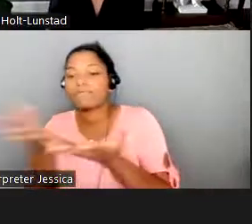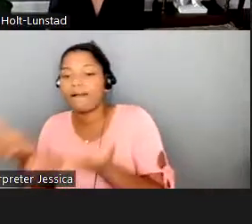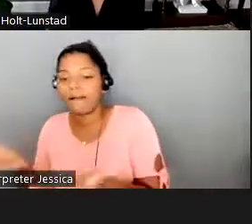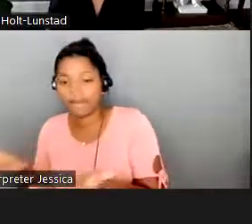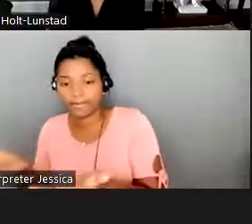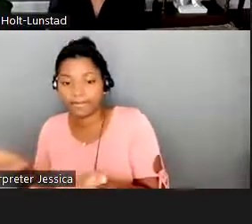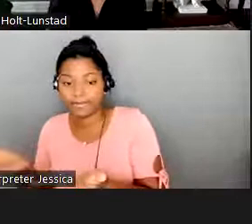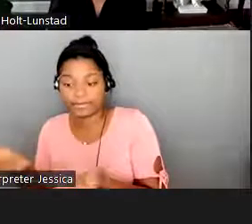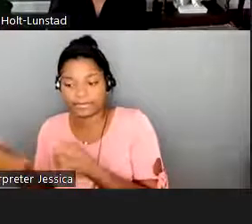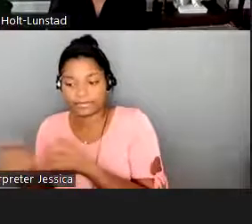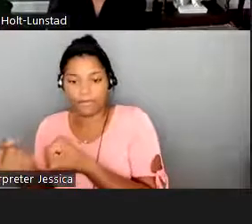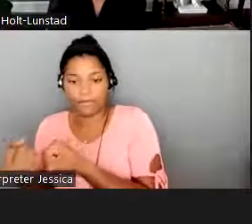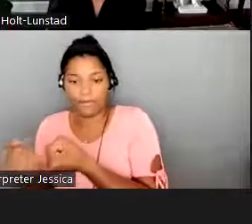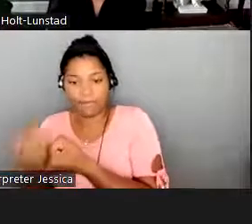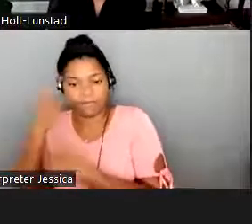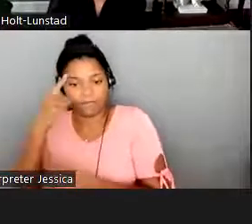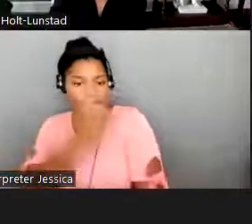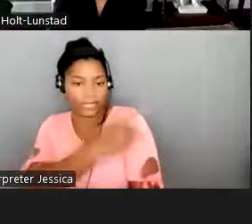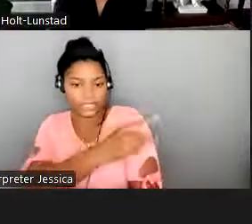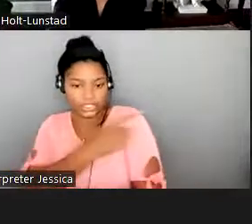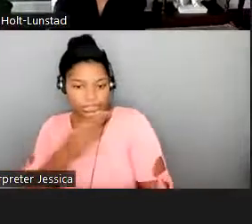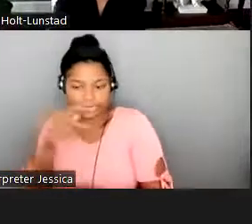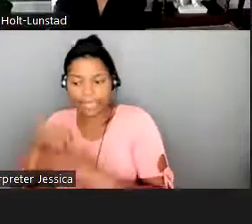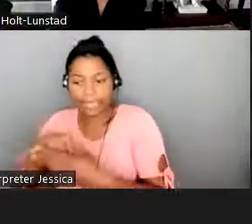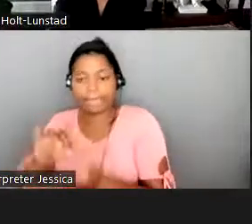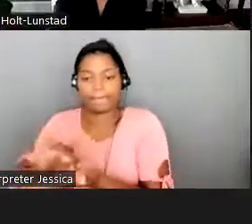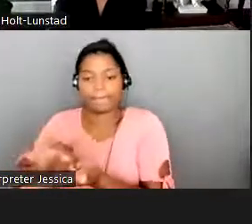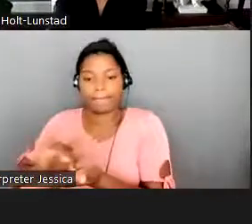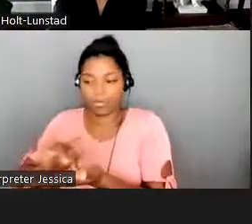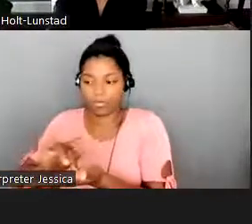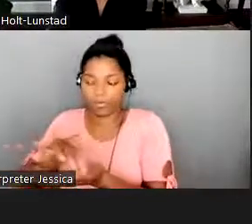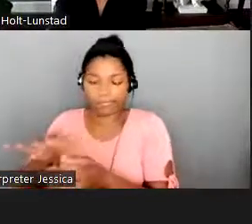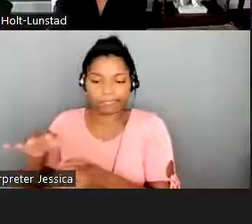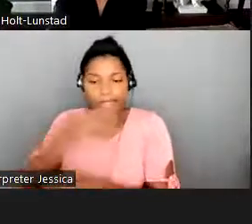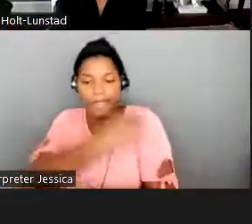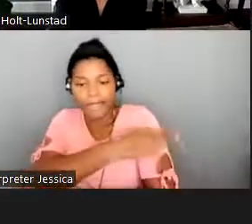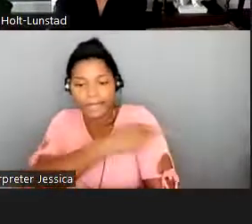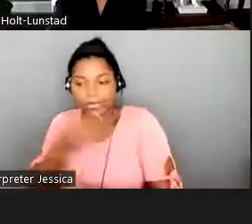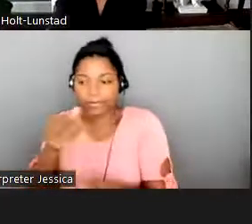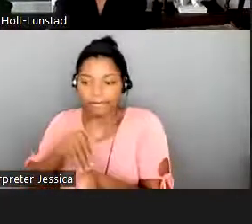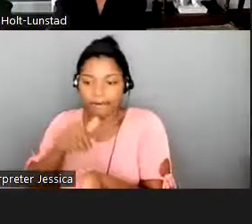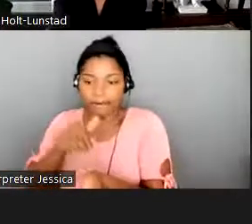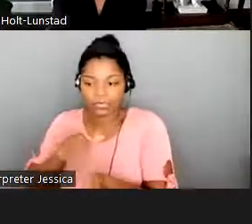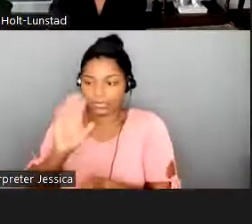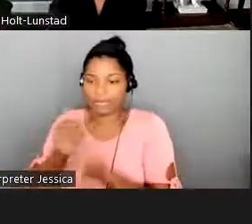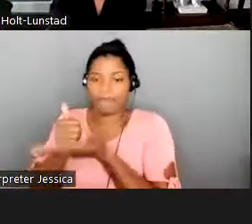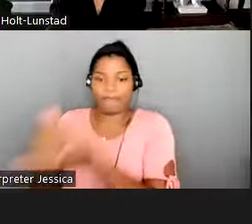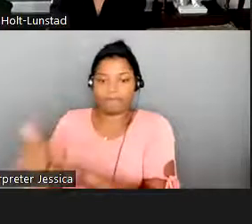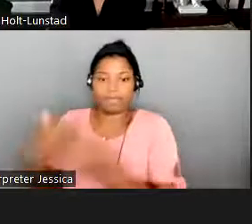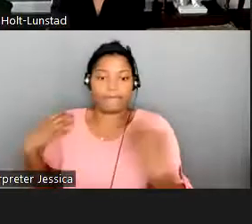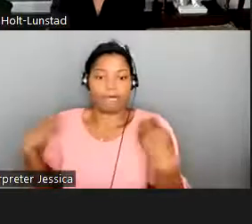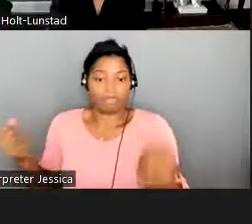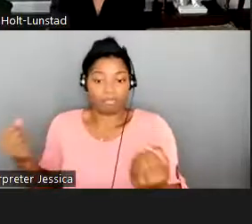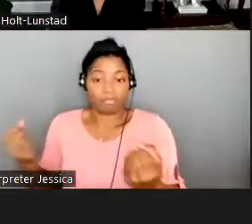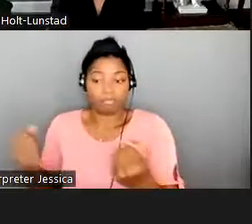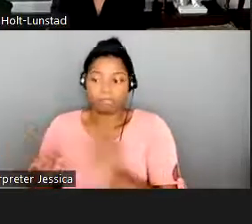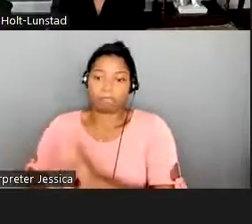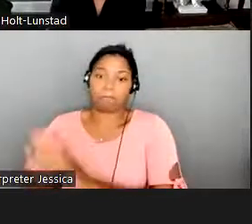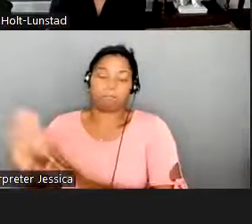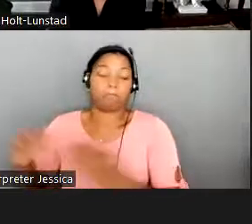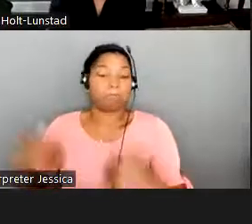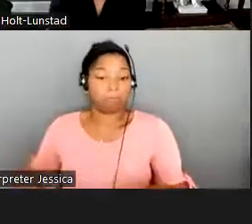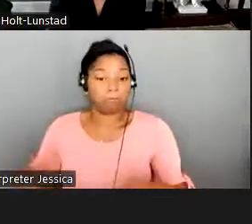to support patients in medical settings, this also increased survival. Now, of course, there